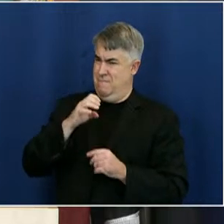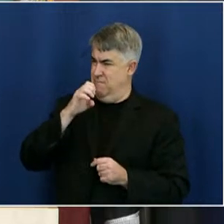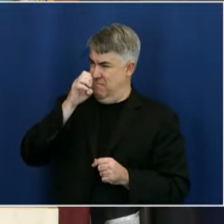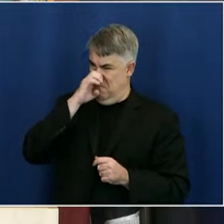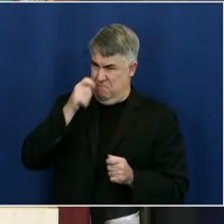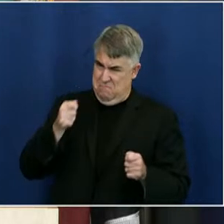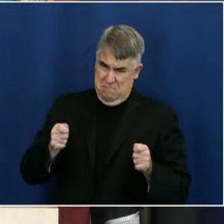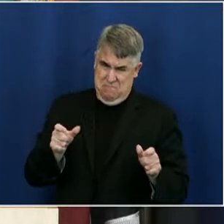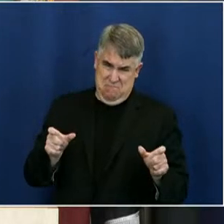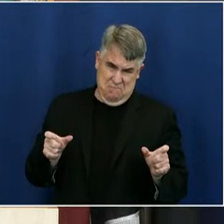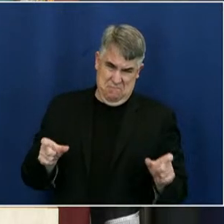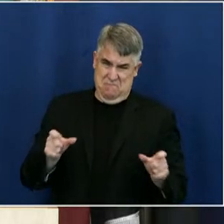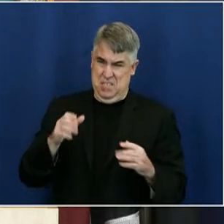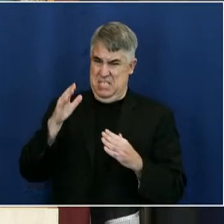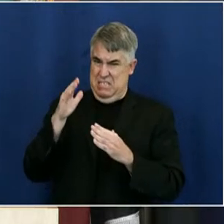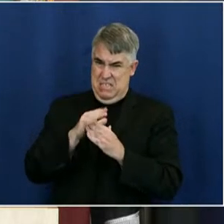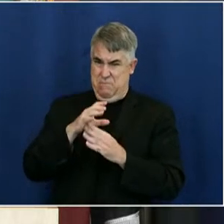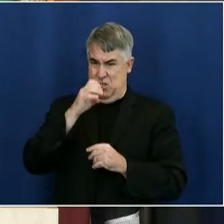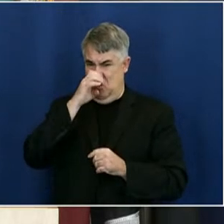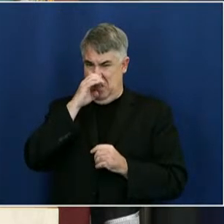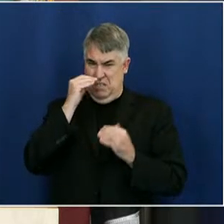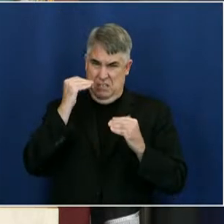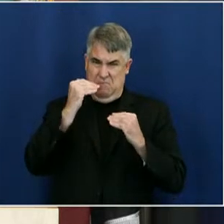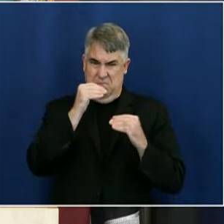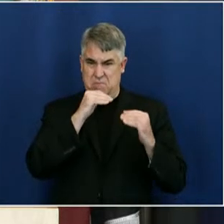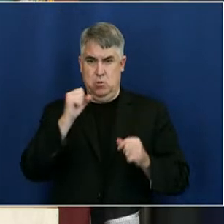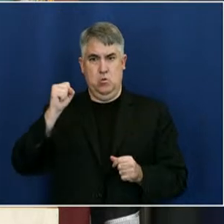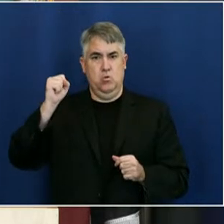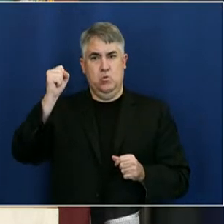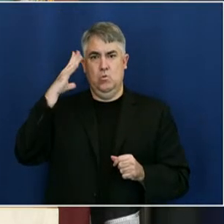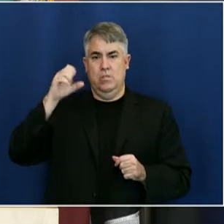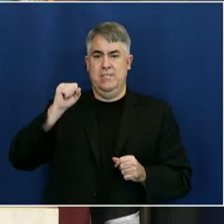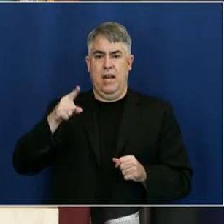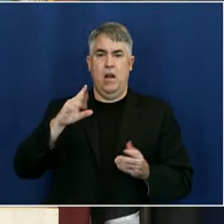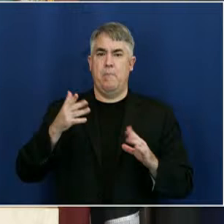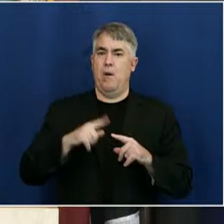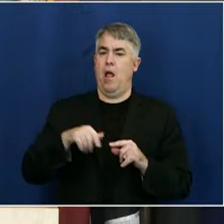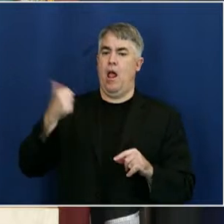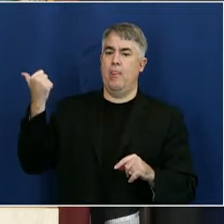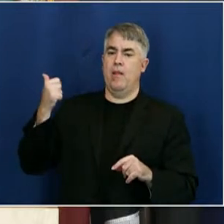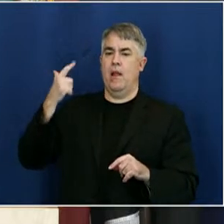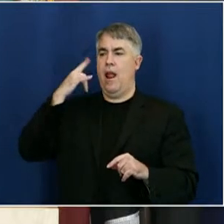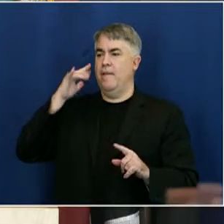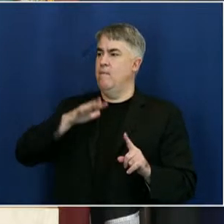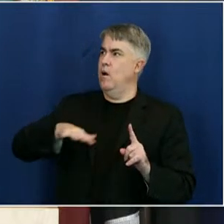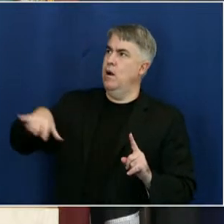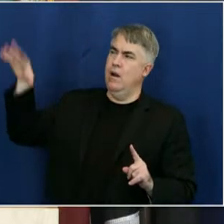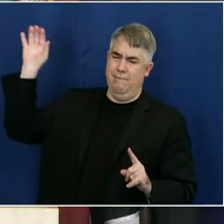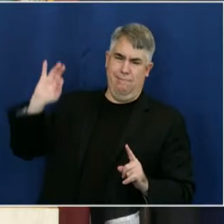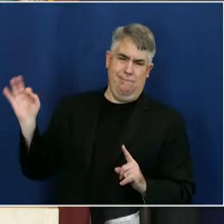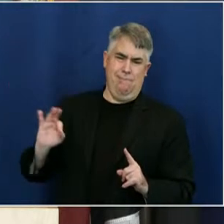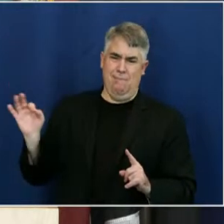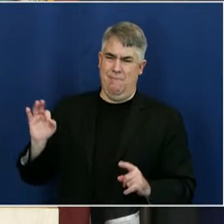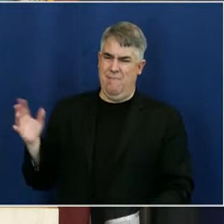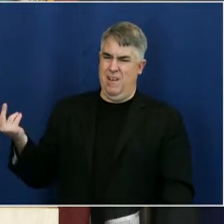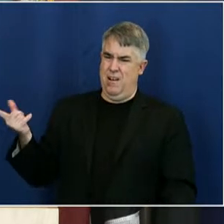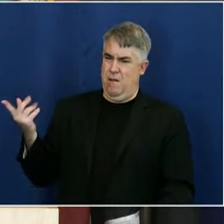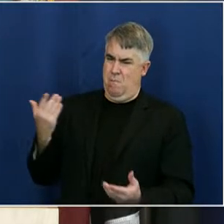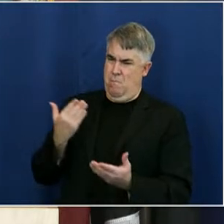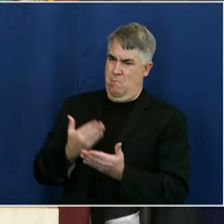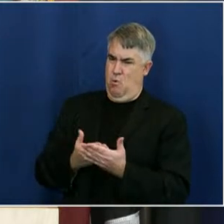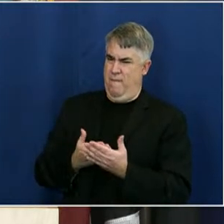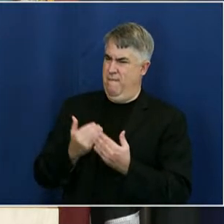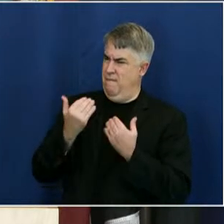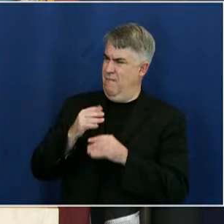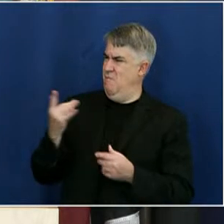that justifies this? Yeah, thank you for that question. We have shared the science that justifies all of the public health orders, and you can find